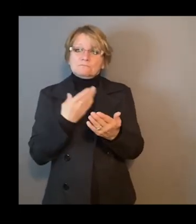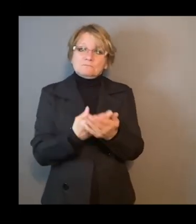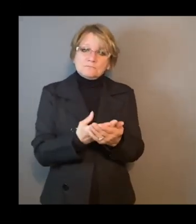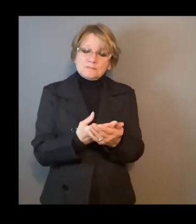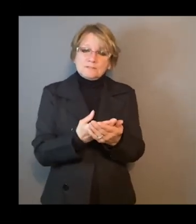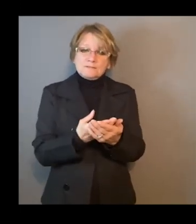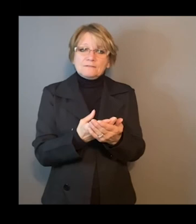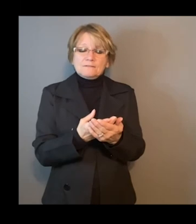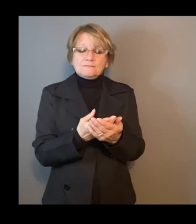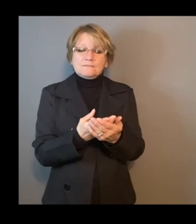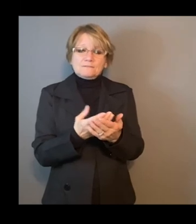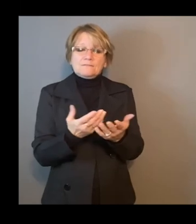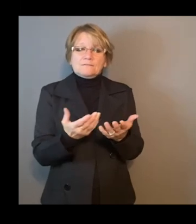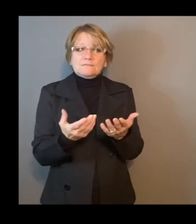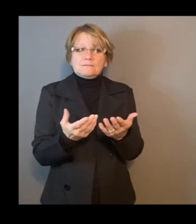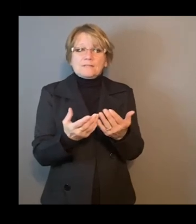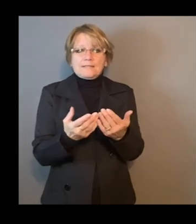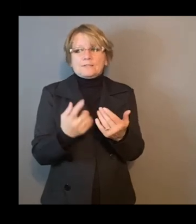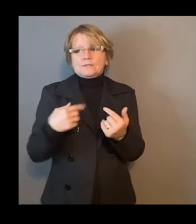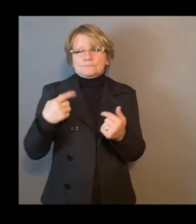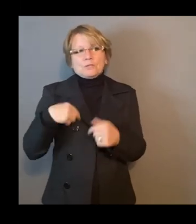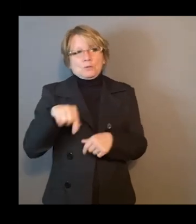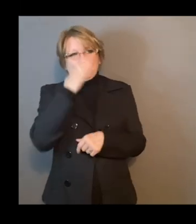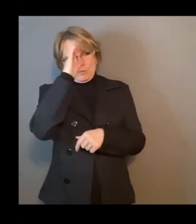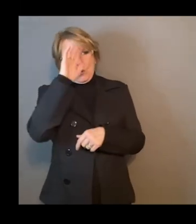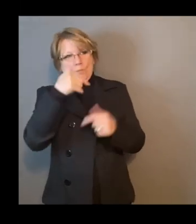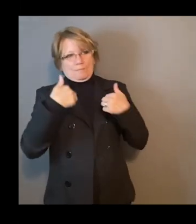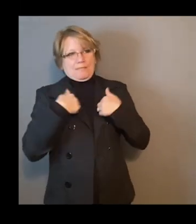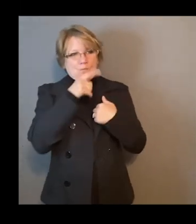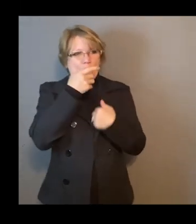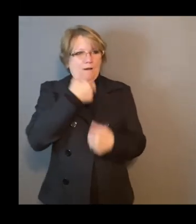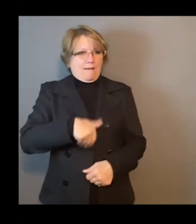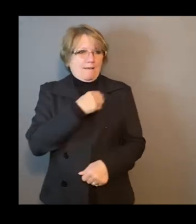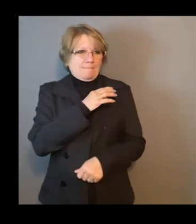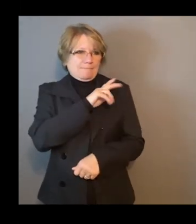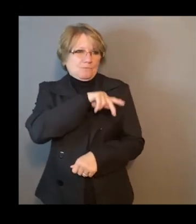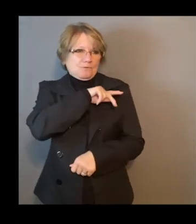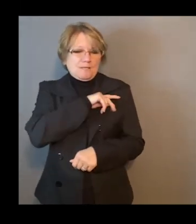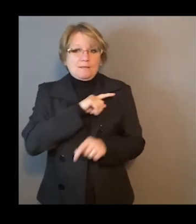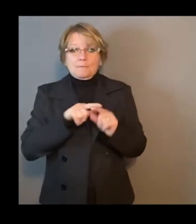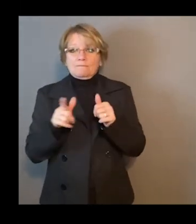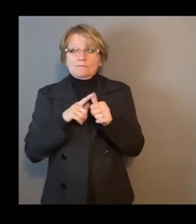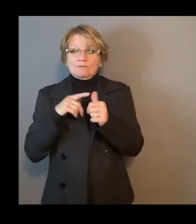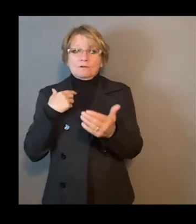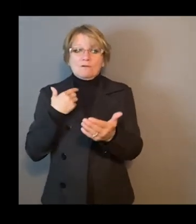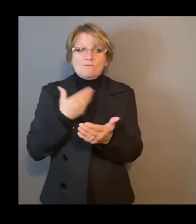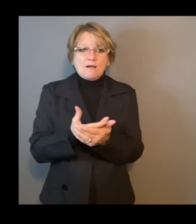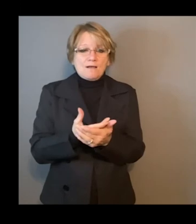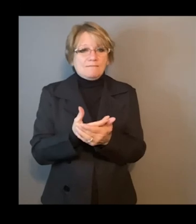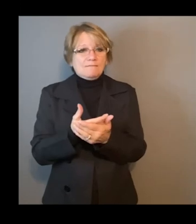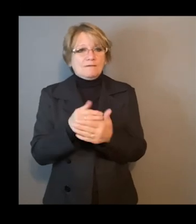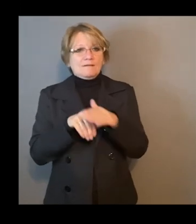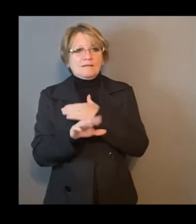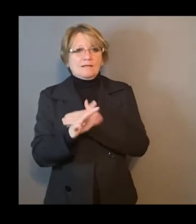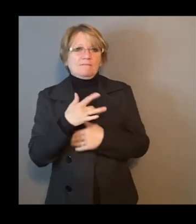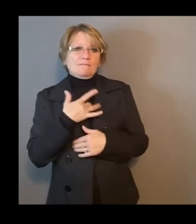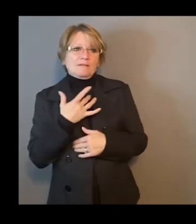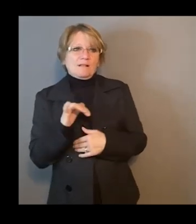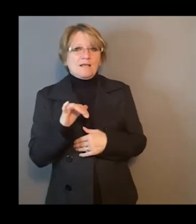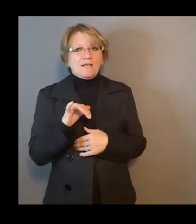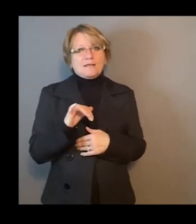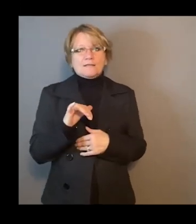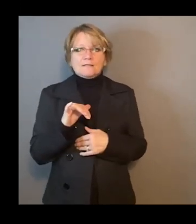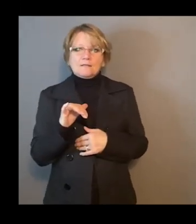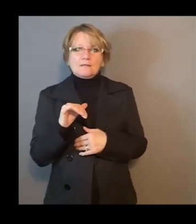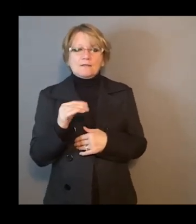got there, like you look at me, like you're like, you guys know me, so you know how I am. But when I first got there, I was hearing like, oh, like, yeah, like, you